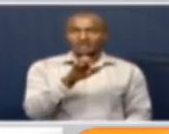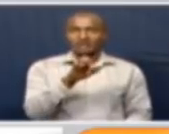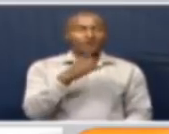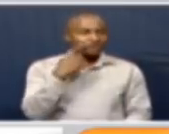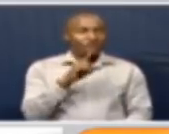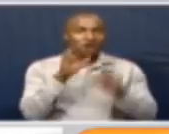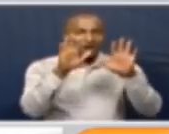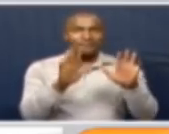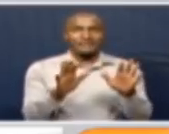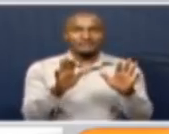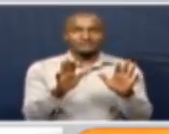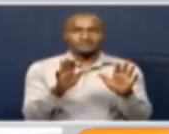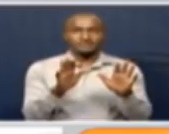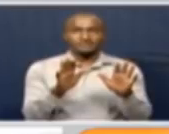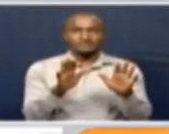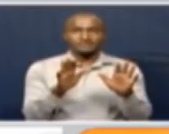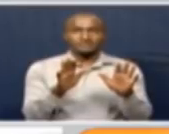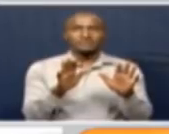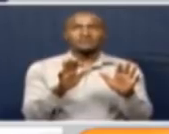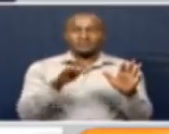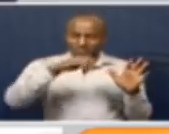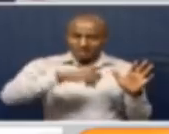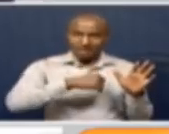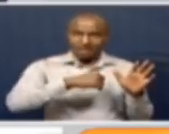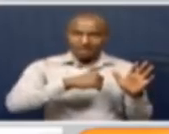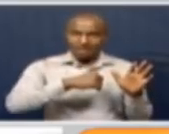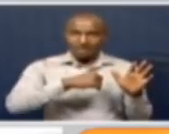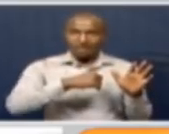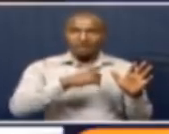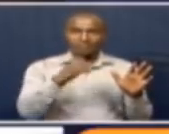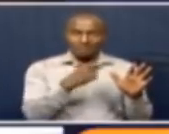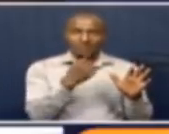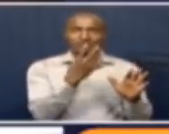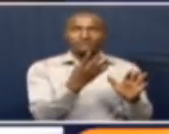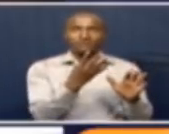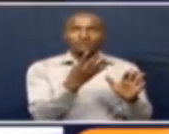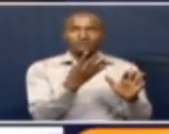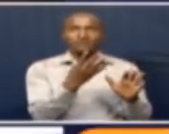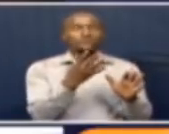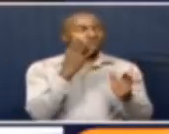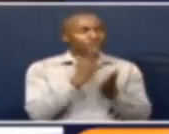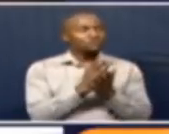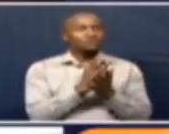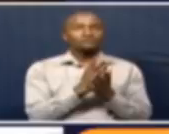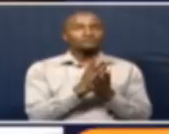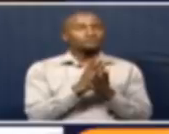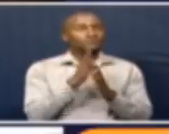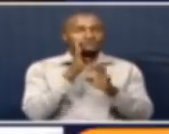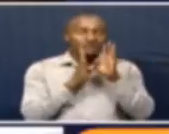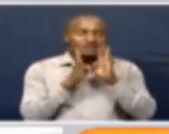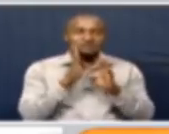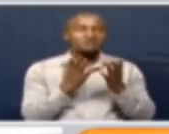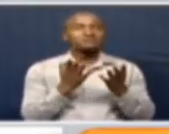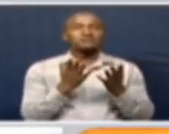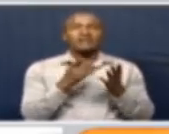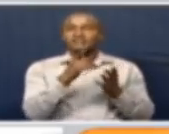campaign. So I only got my pay like after 4 months, and it was like really frustrating. We have bills, you have to keep it. The organizers expect